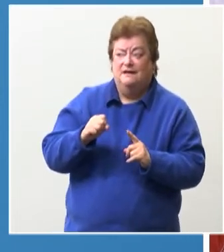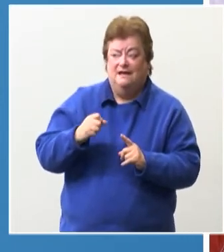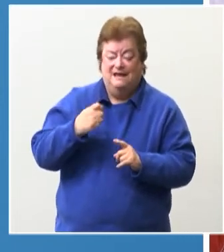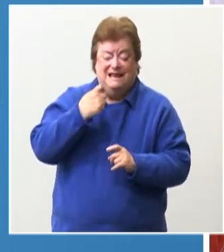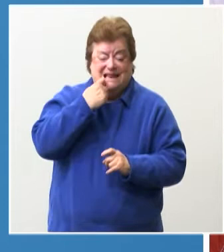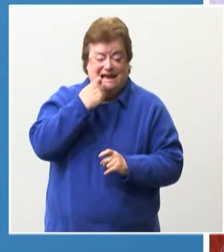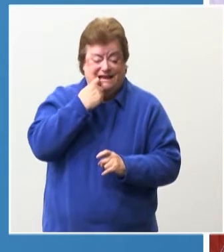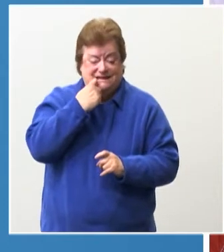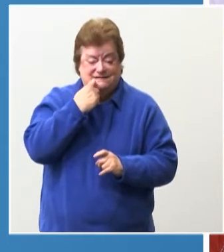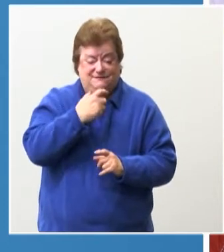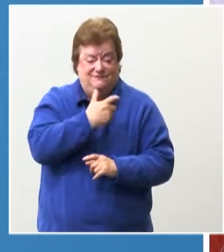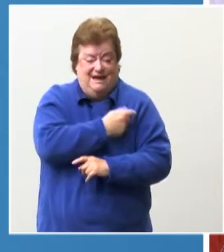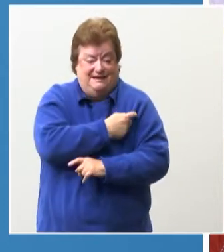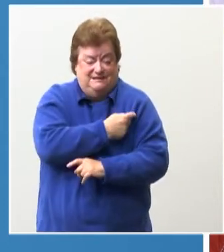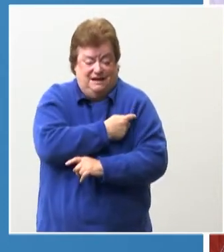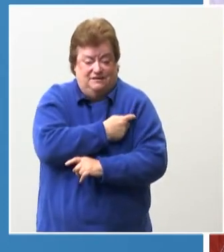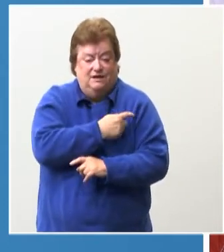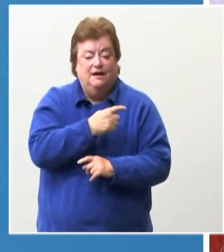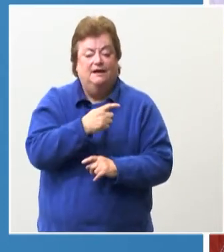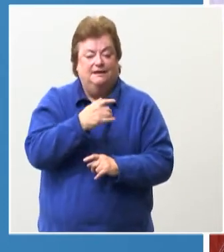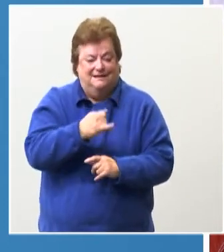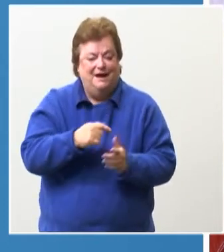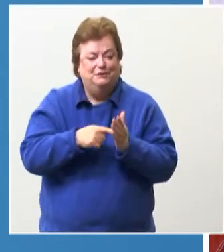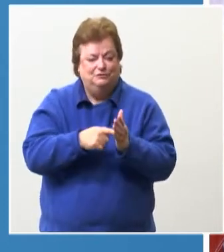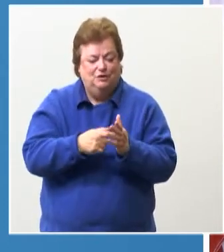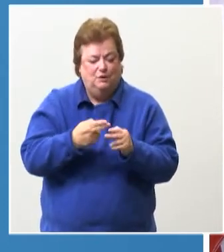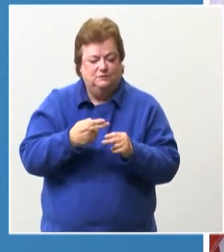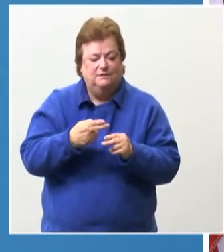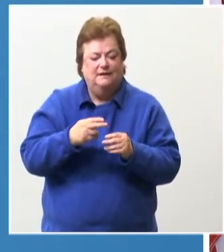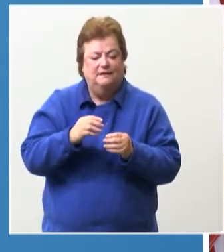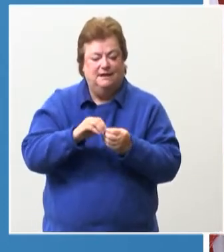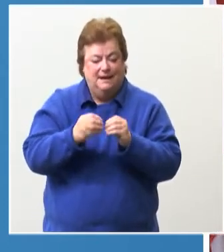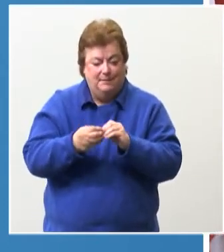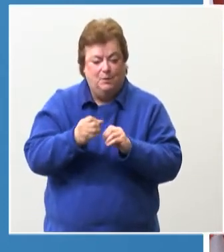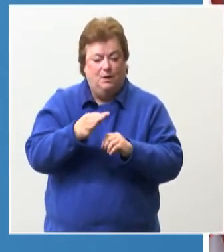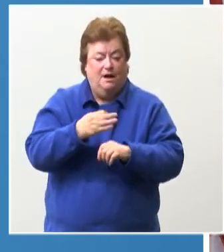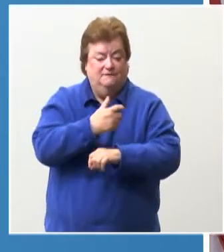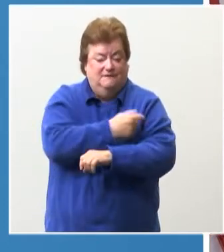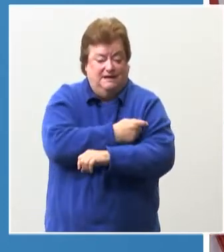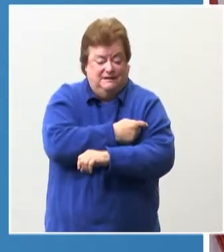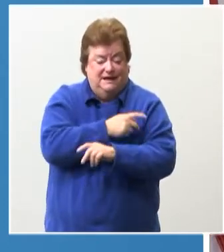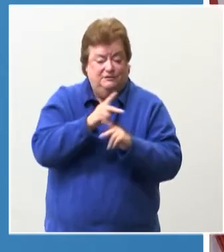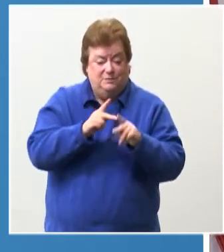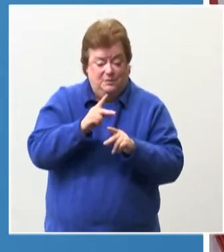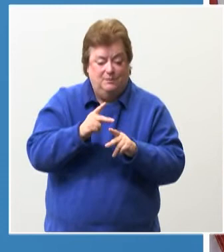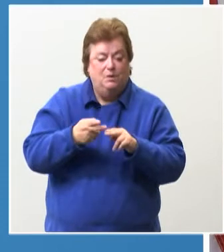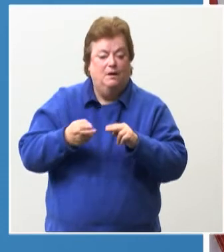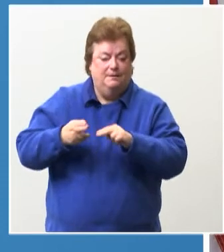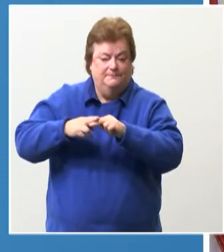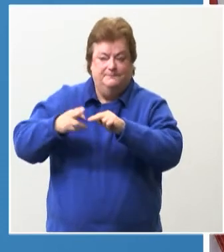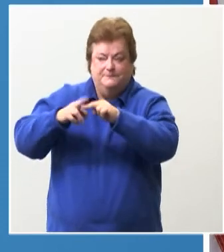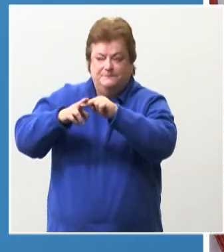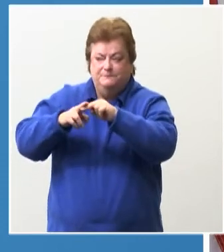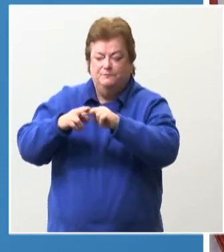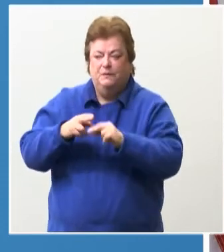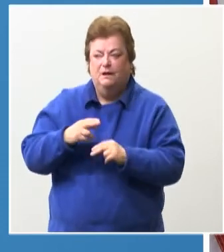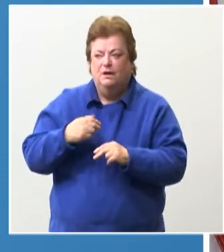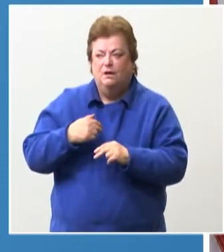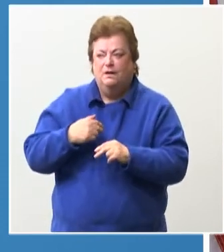shows a recent uptick in the number of local residents being vaccinated. Over the past 4 weeks, we have averaged